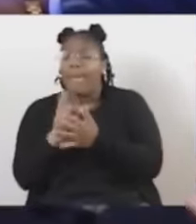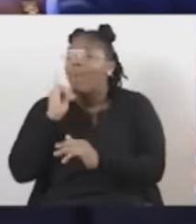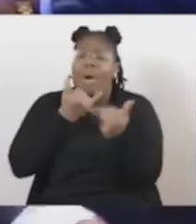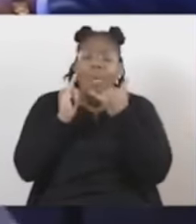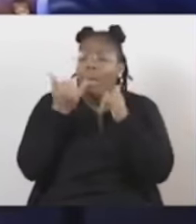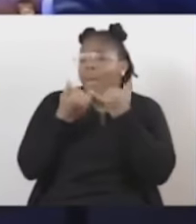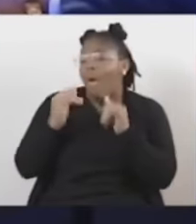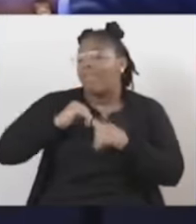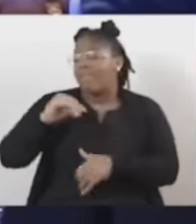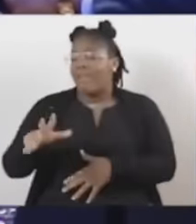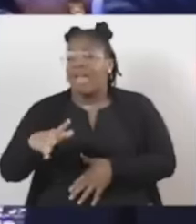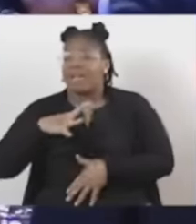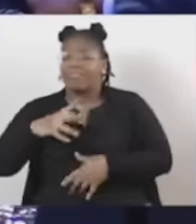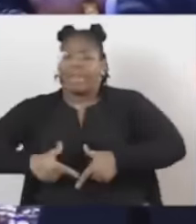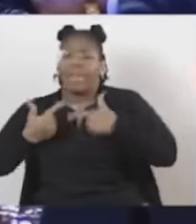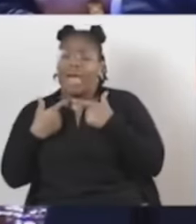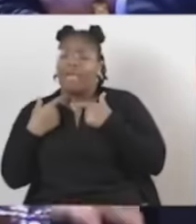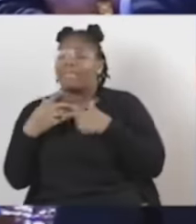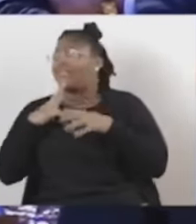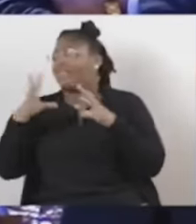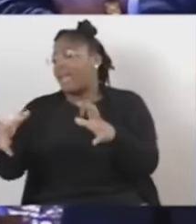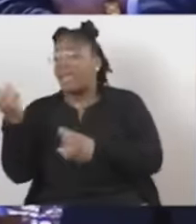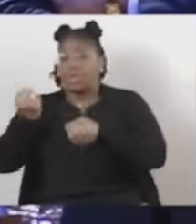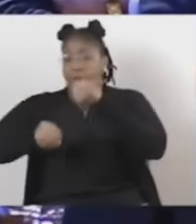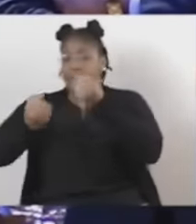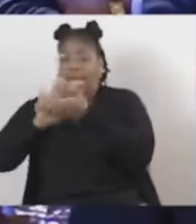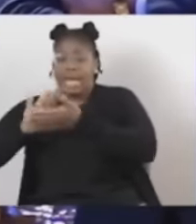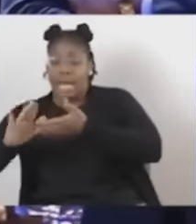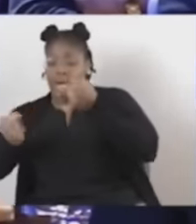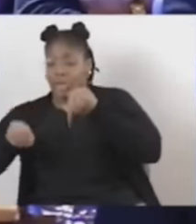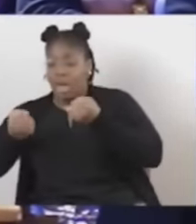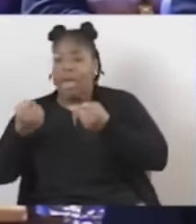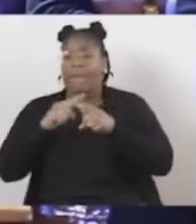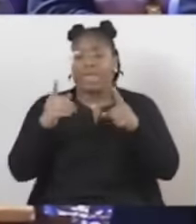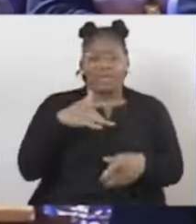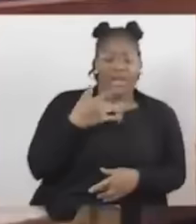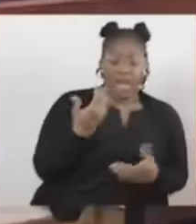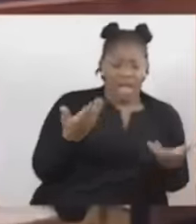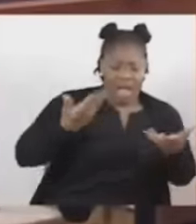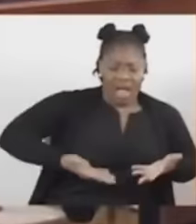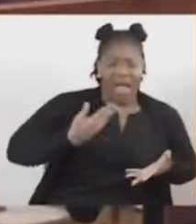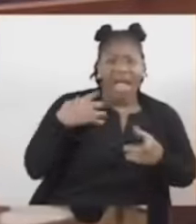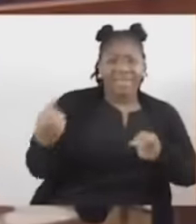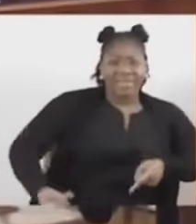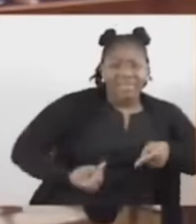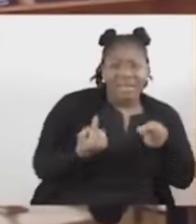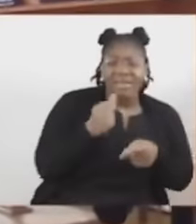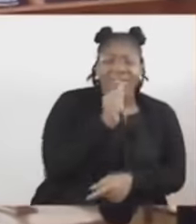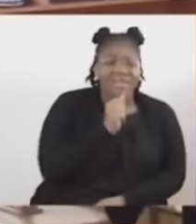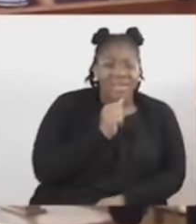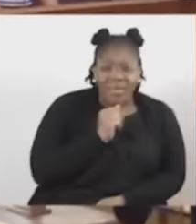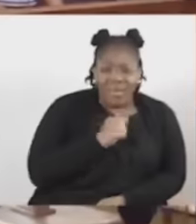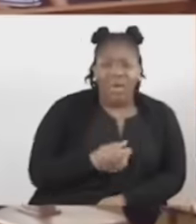job, driving around in nice cars, rolling on 24s, and you're wondering, how come I'm the one who's got to suffer? And it's because God says, what I got to do for your